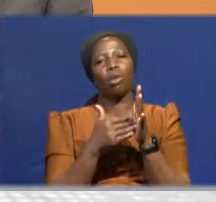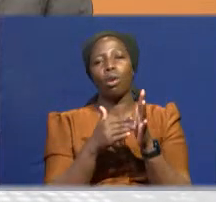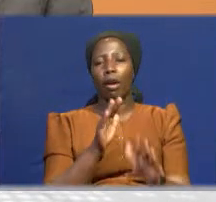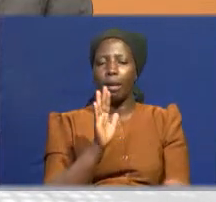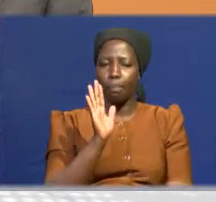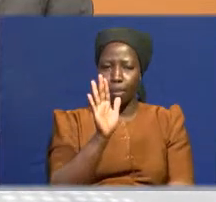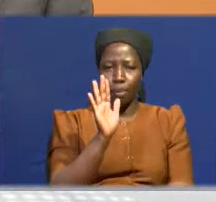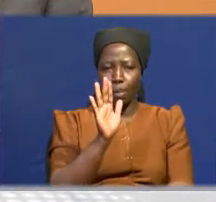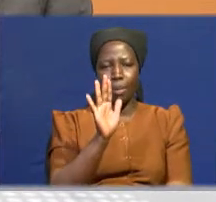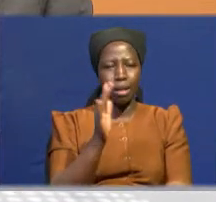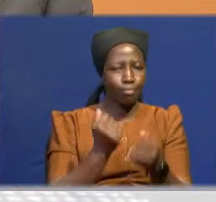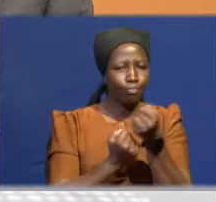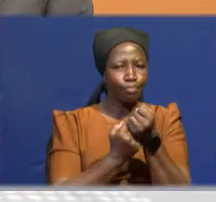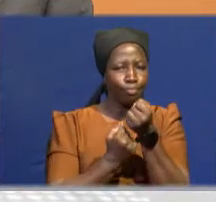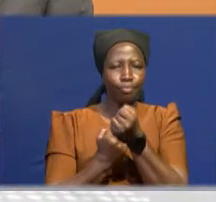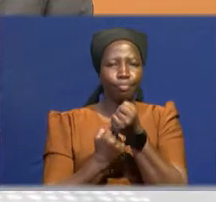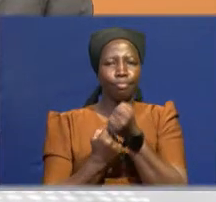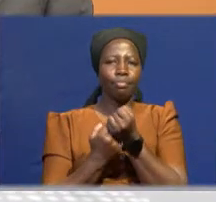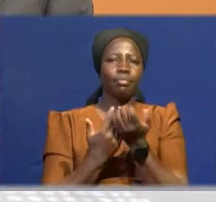your spectating